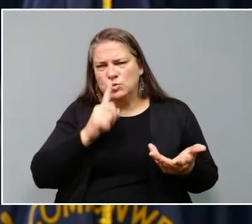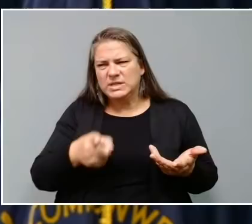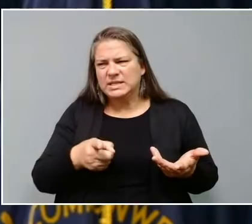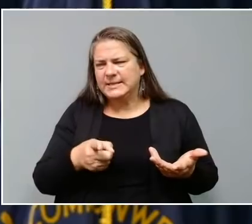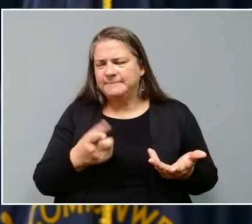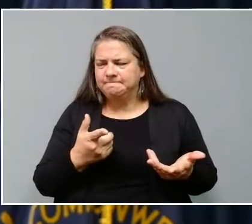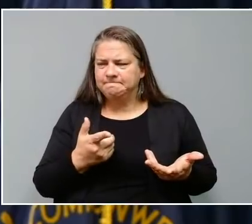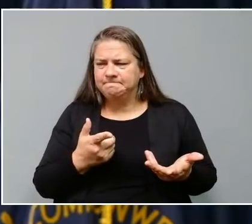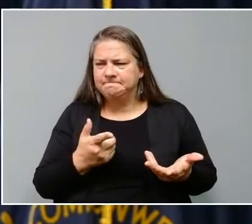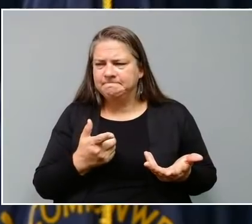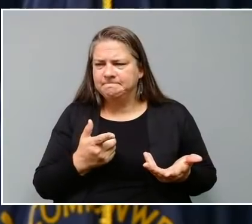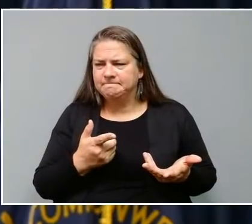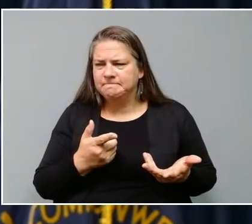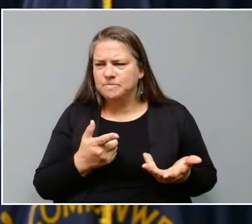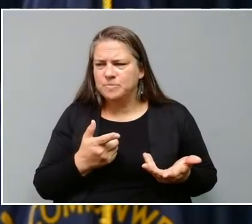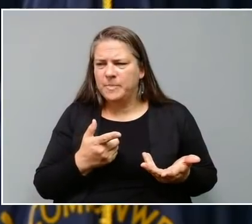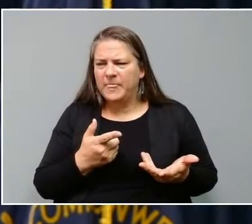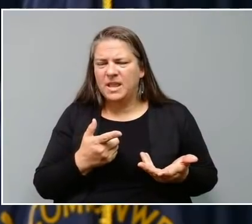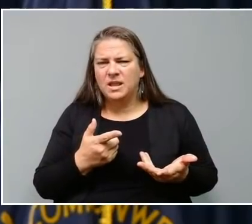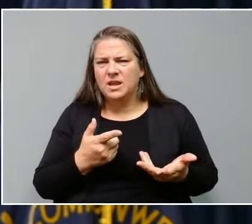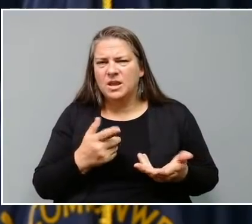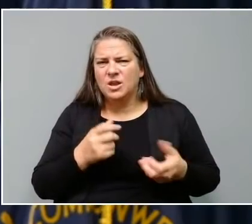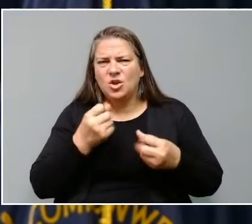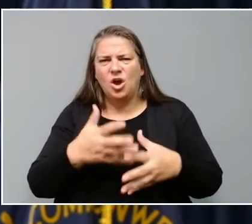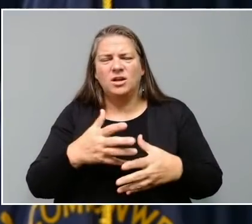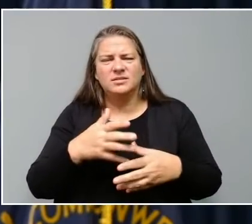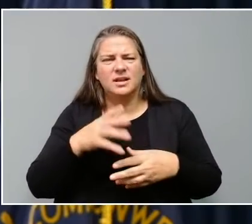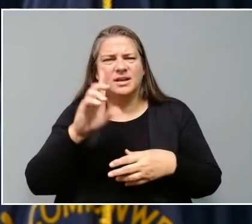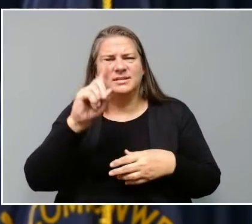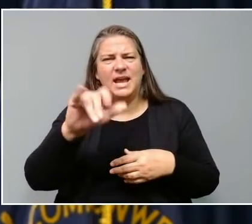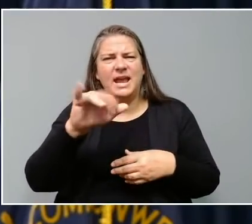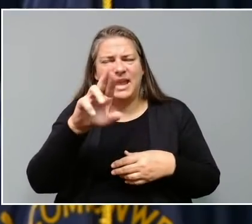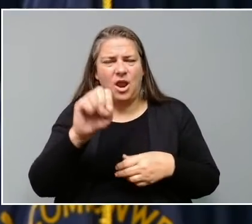compromise the daycare centers about what's open and what's not